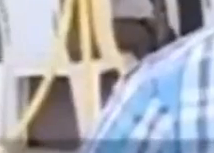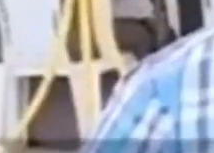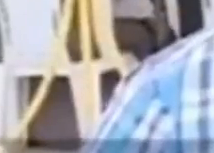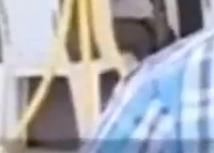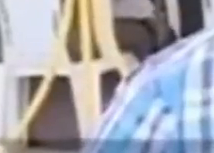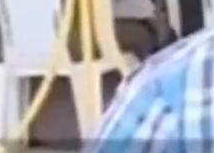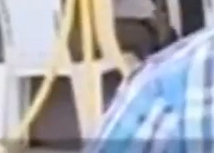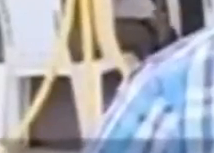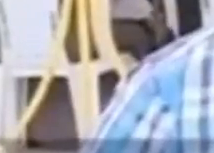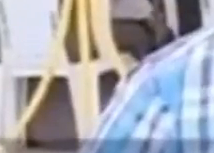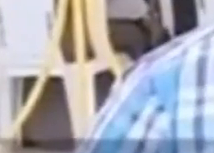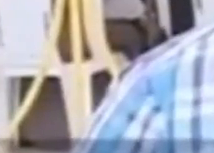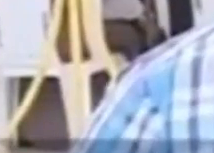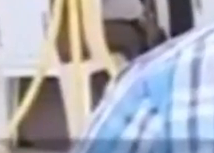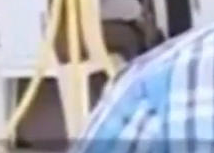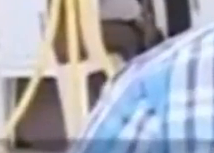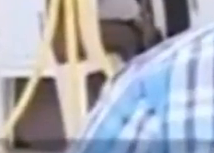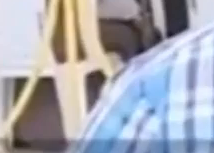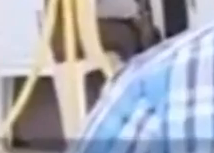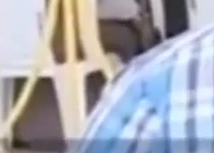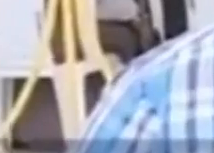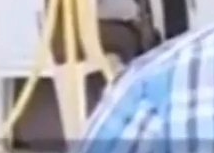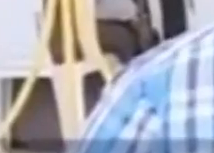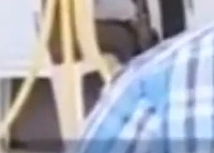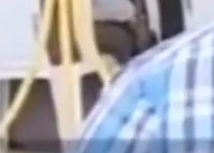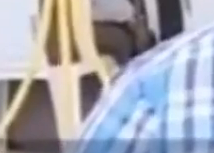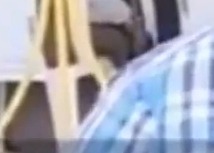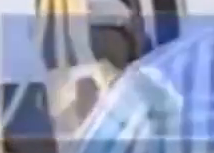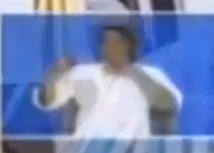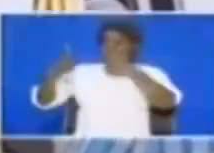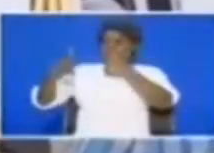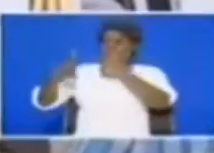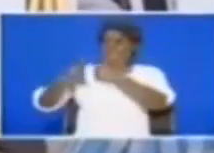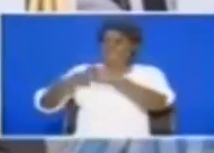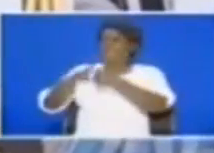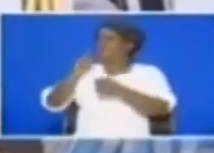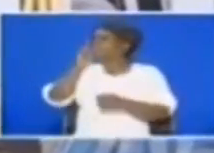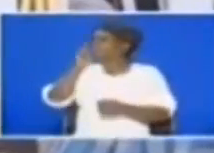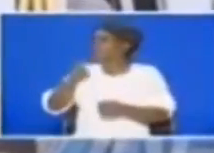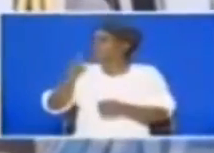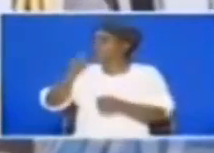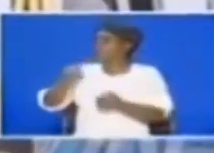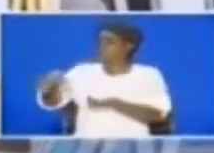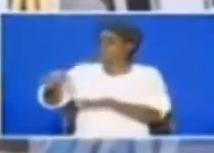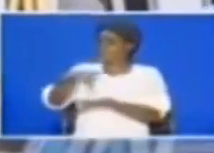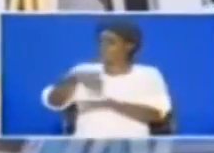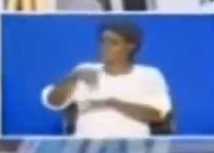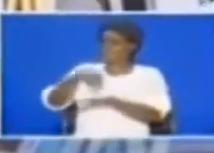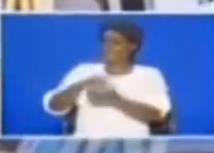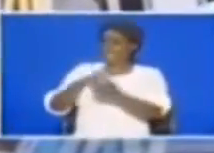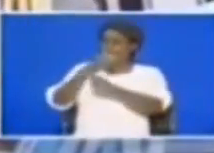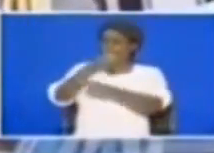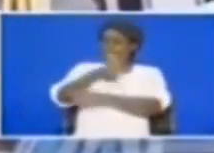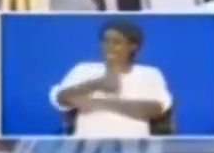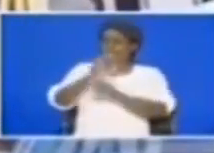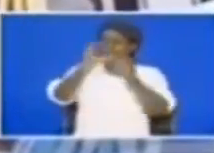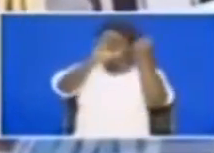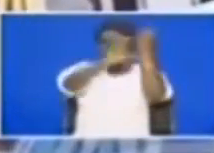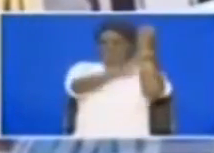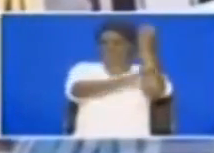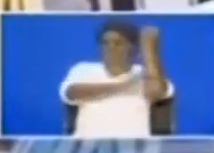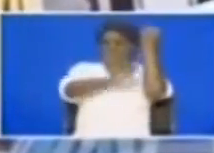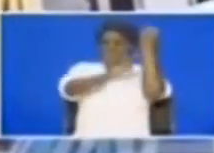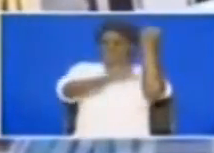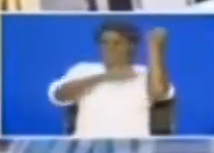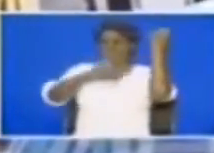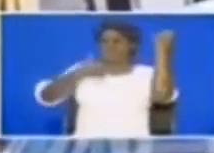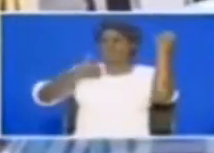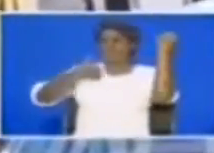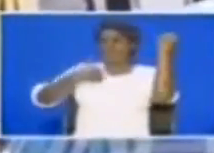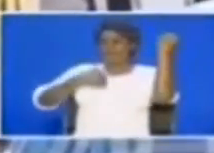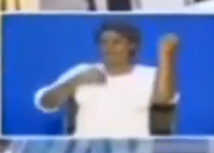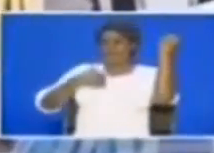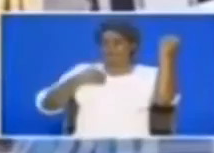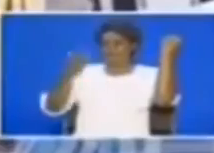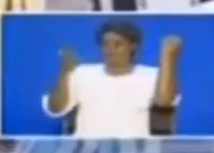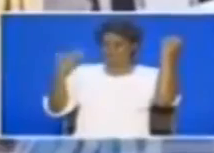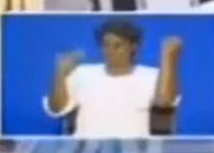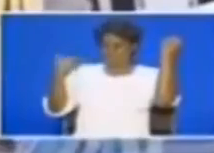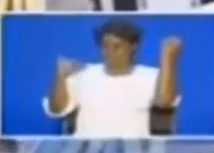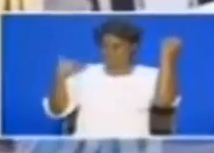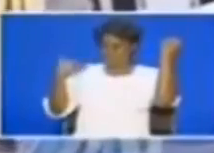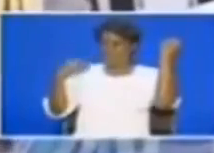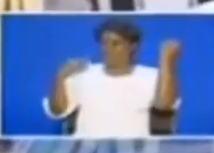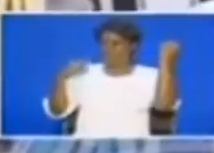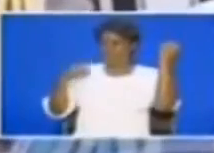We are opening our 9th poultry center across the country. We have, it